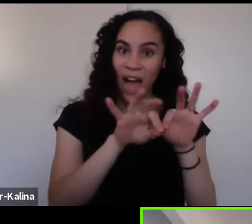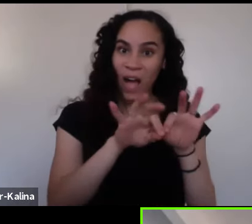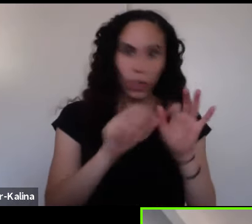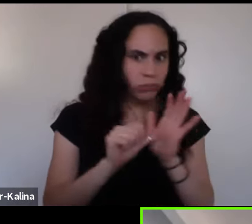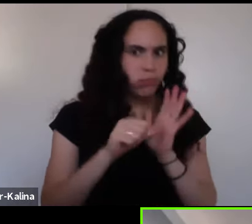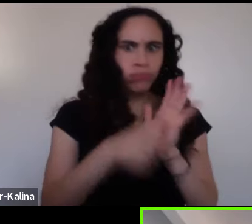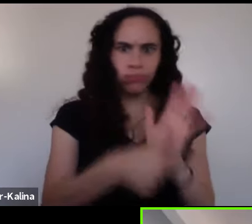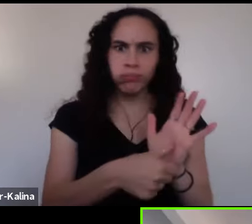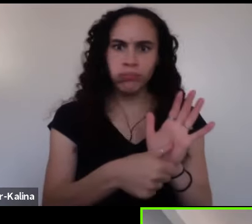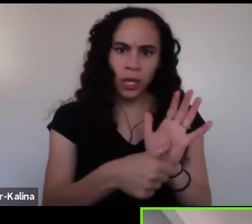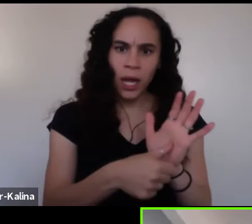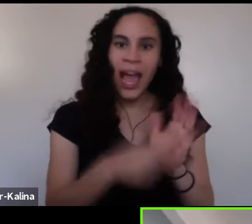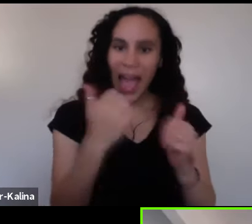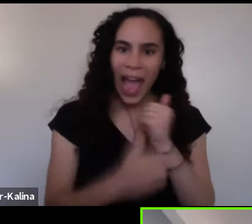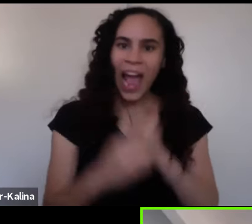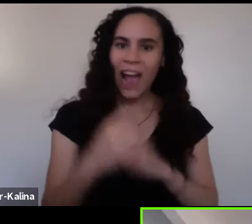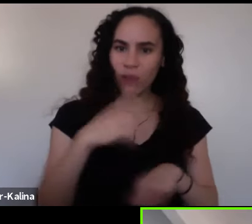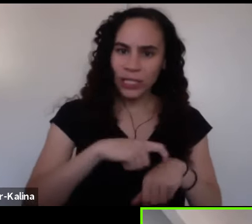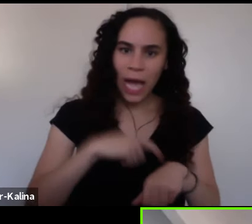It's pretty